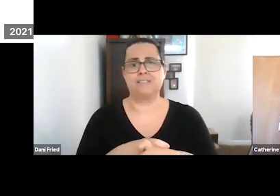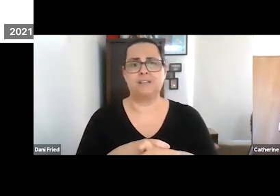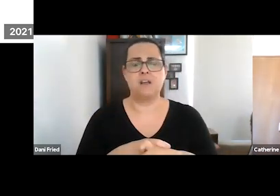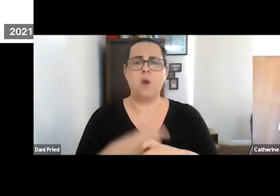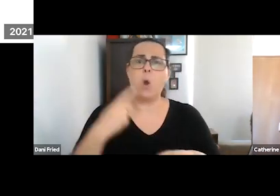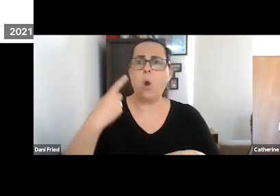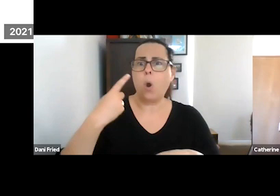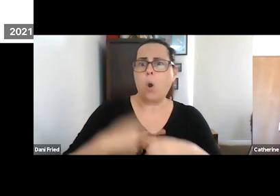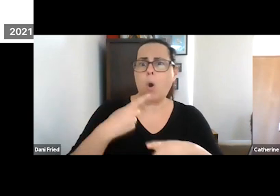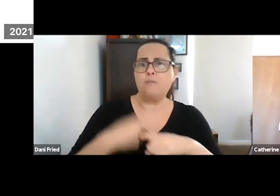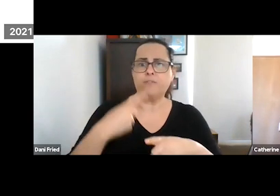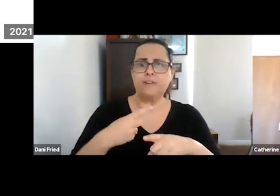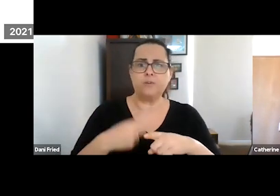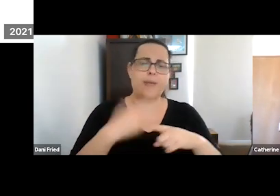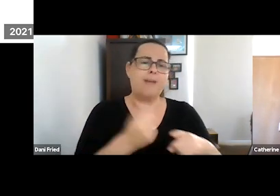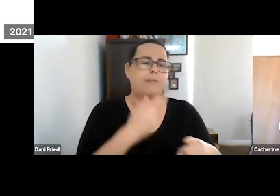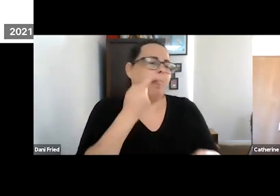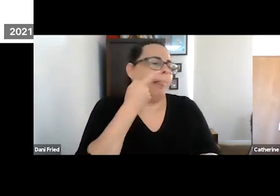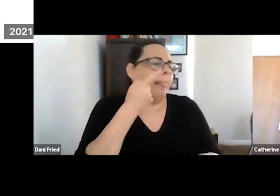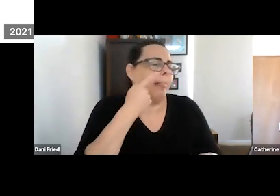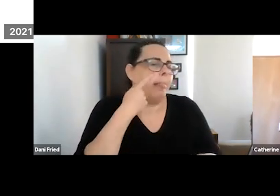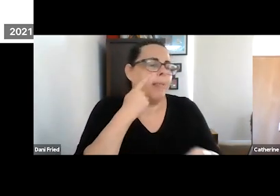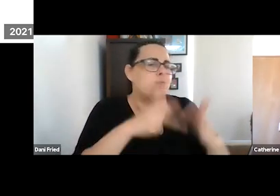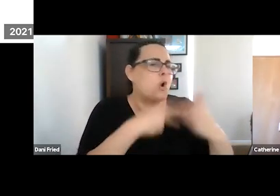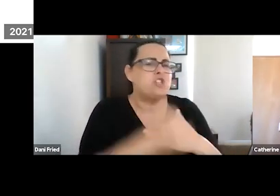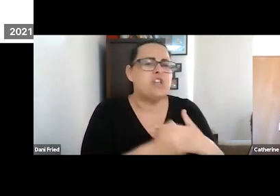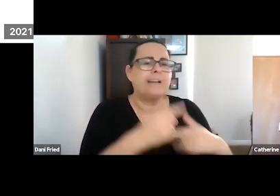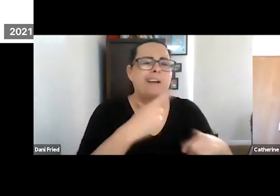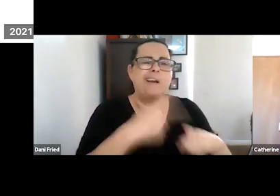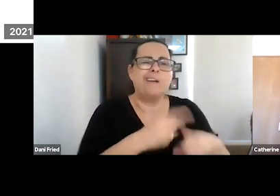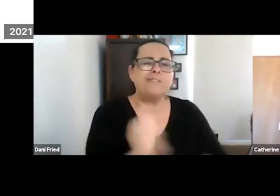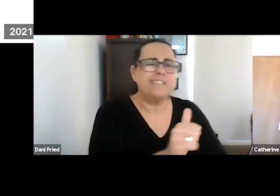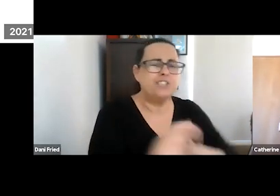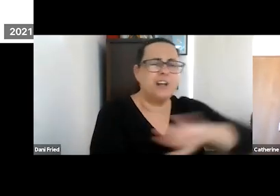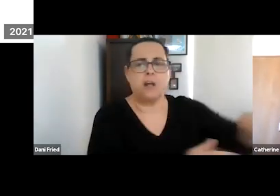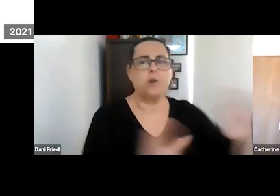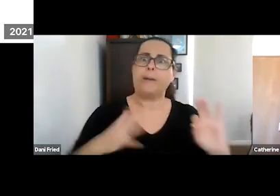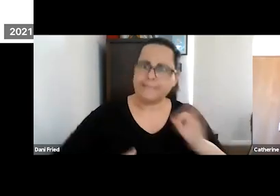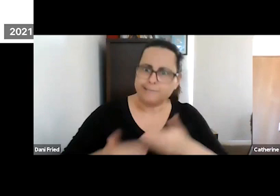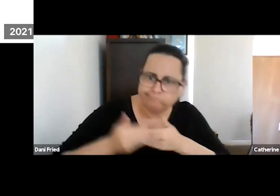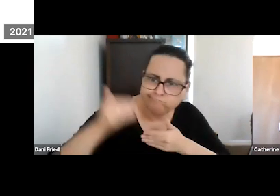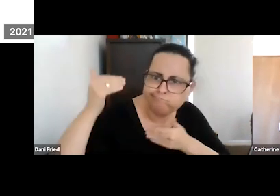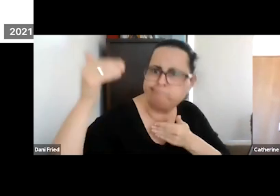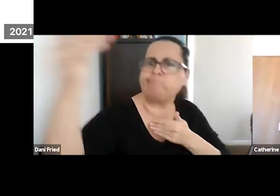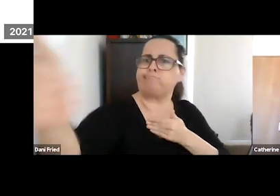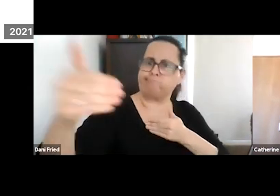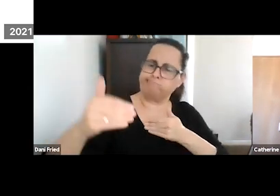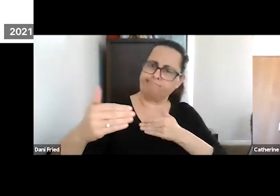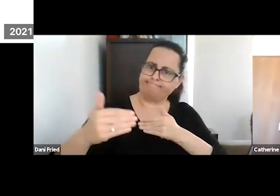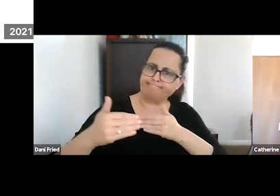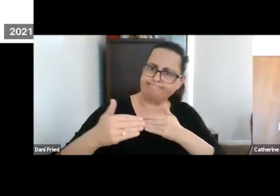short demonstration projects. You know, we need a really long-term coordinated approach to addressing